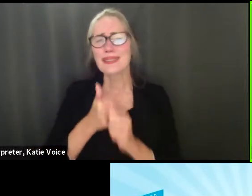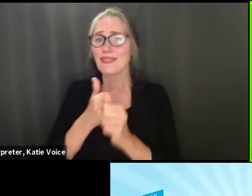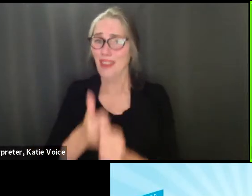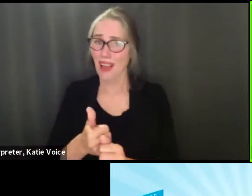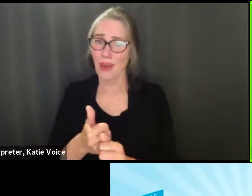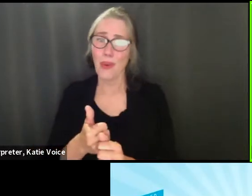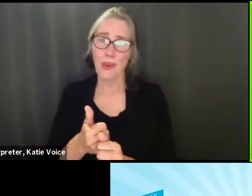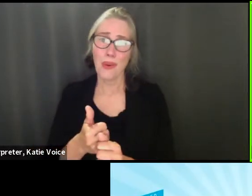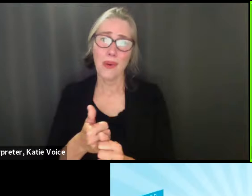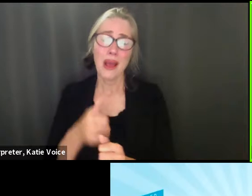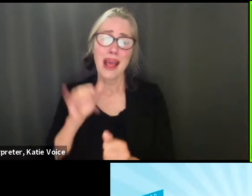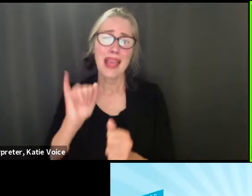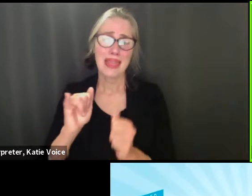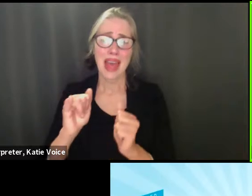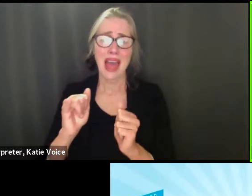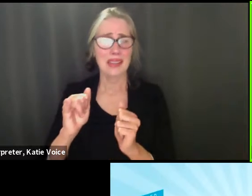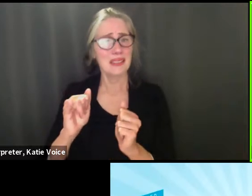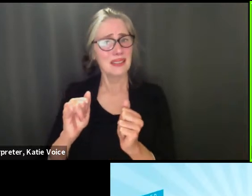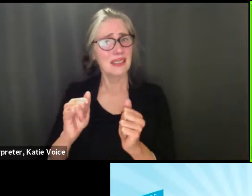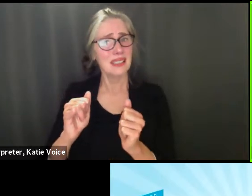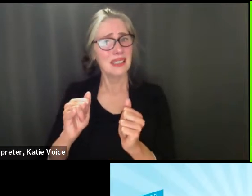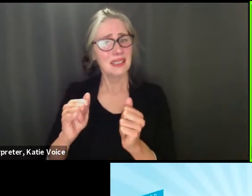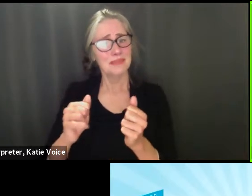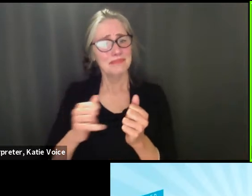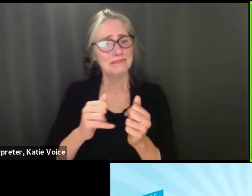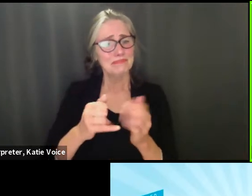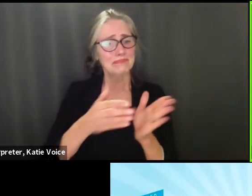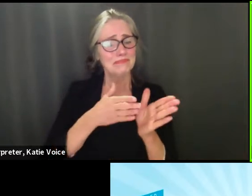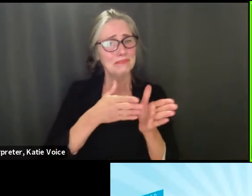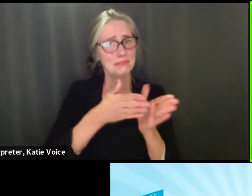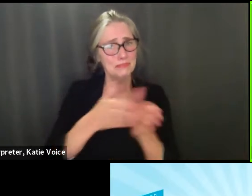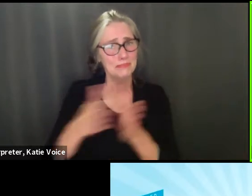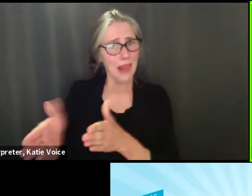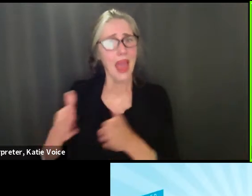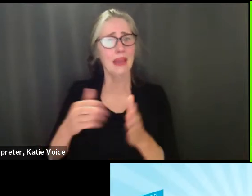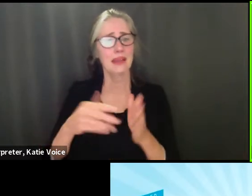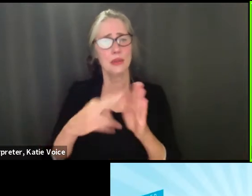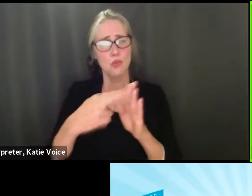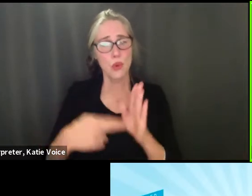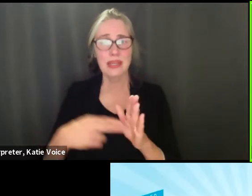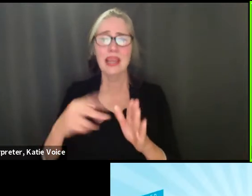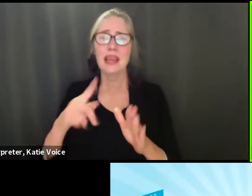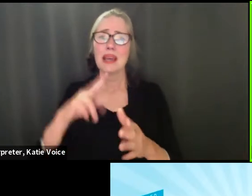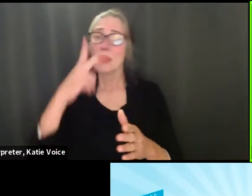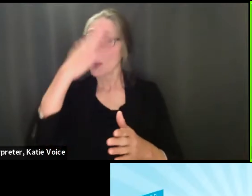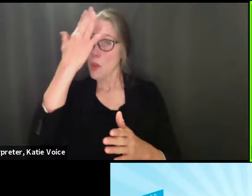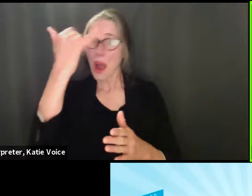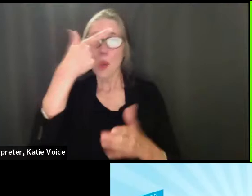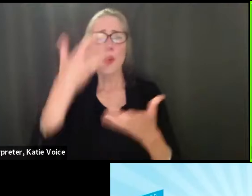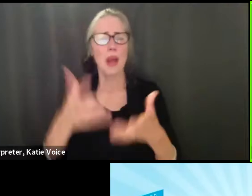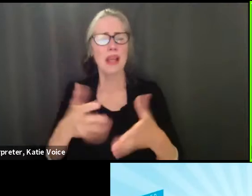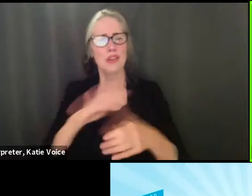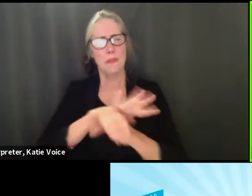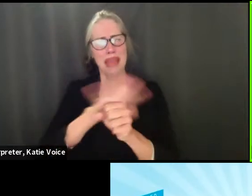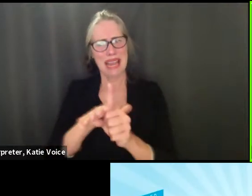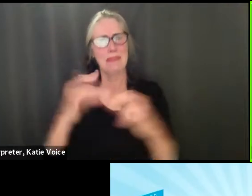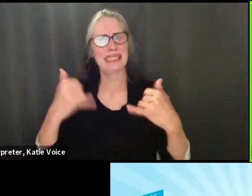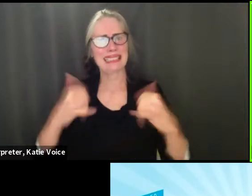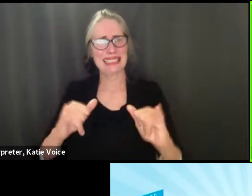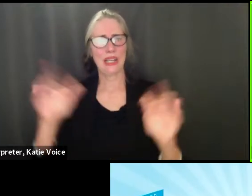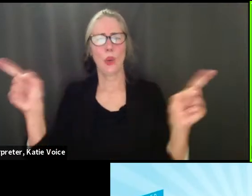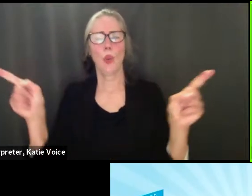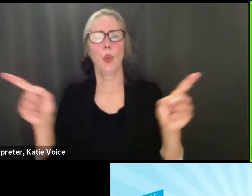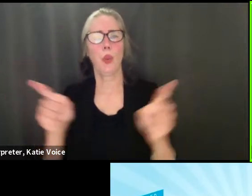keep the pandemic at bay. And if you have any questions about high school graduations for the